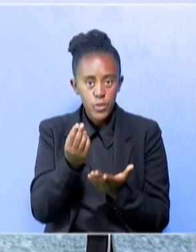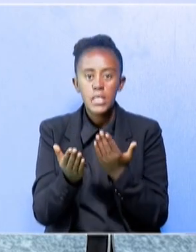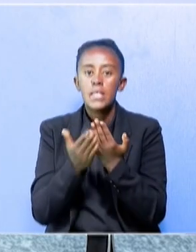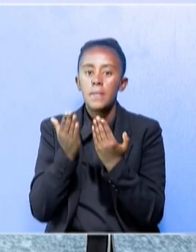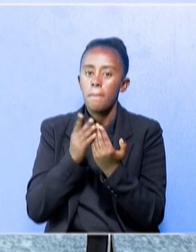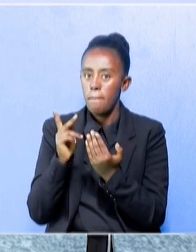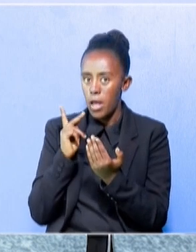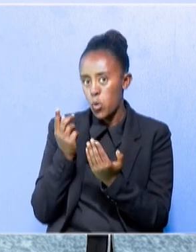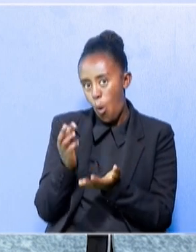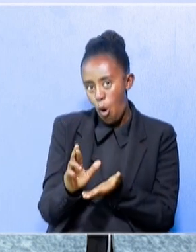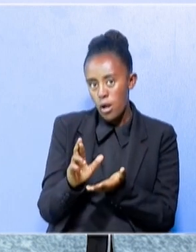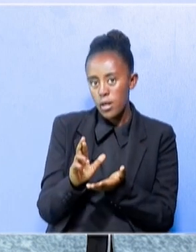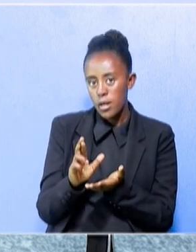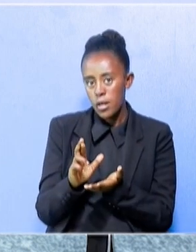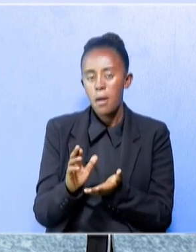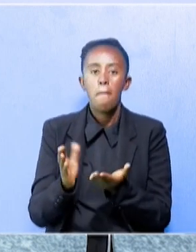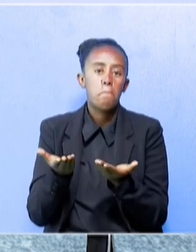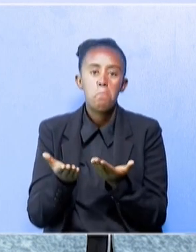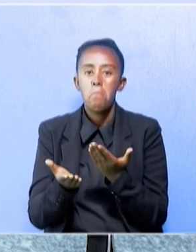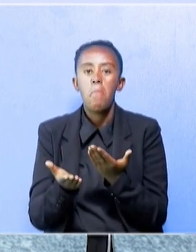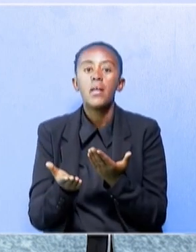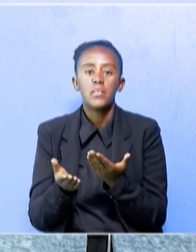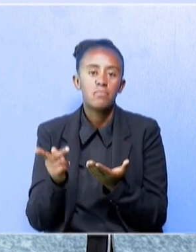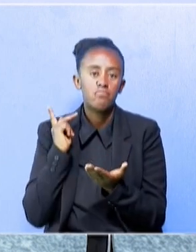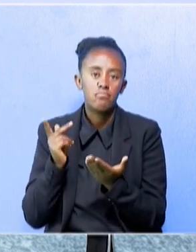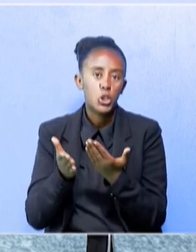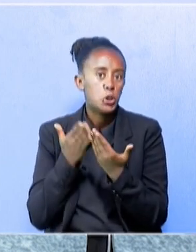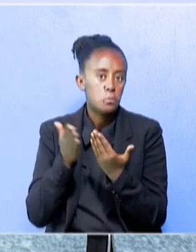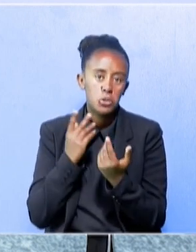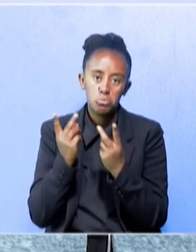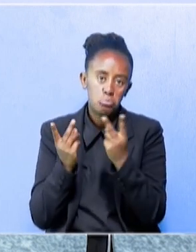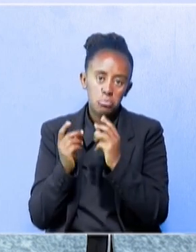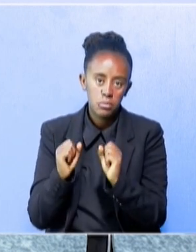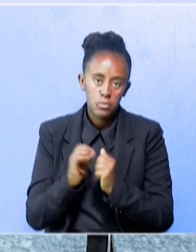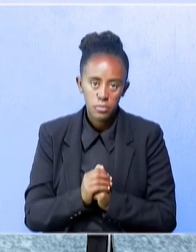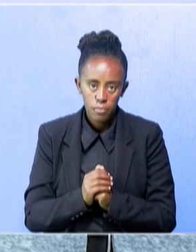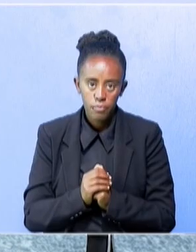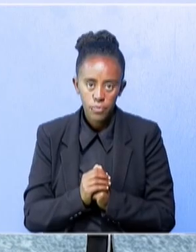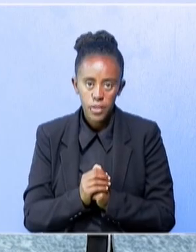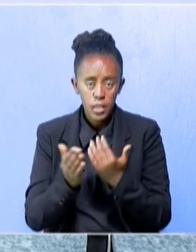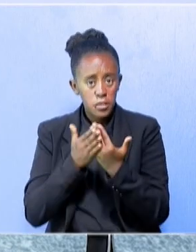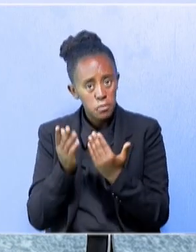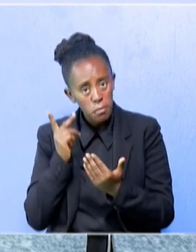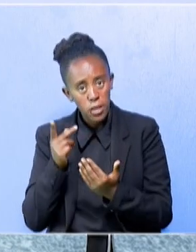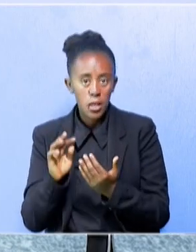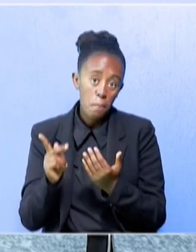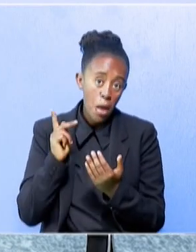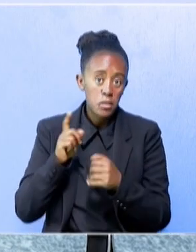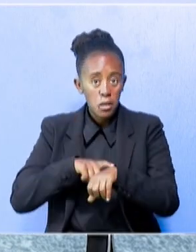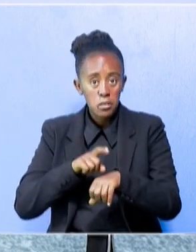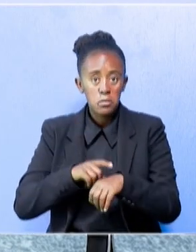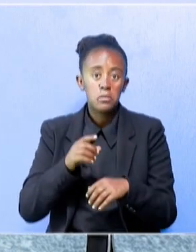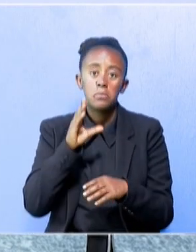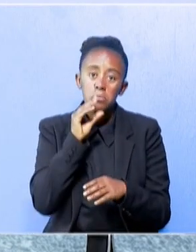past tense or past simple, in other words. While you are reading simple past and the past tense, just